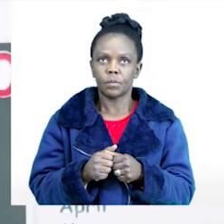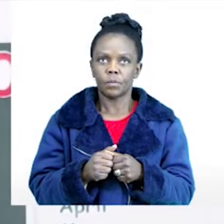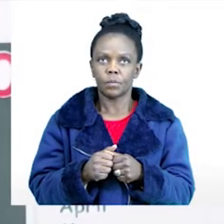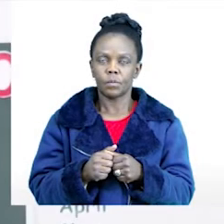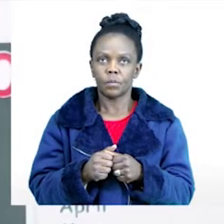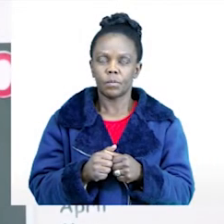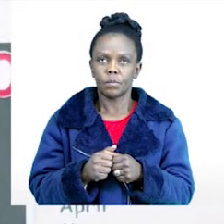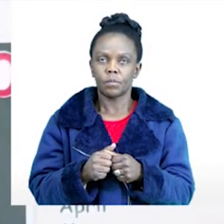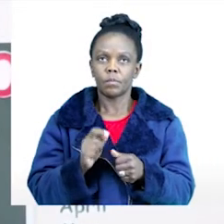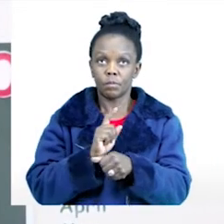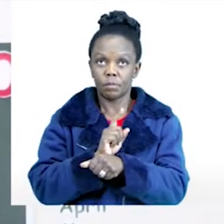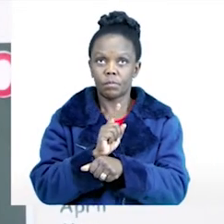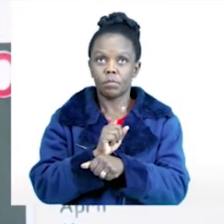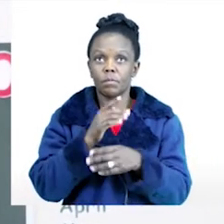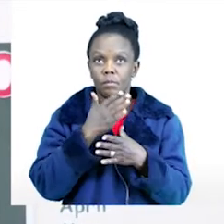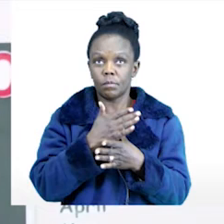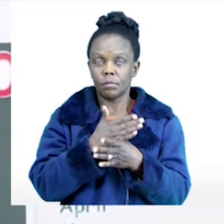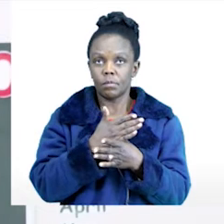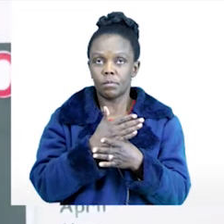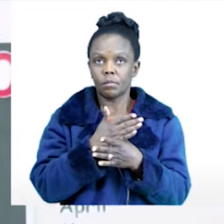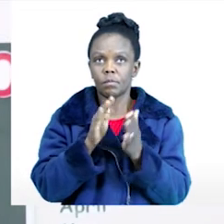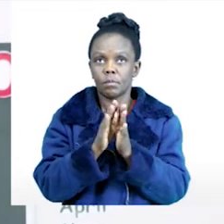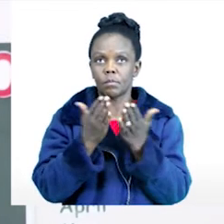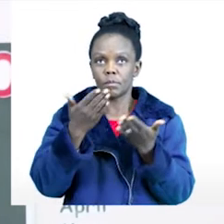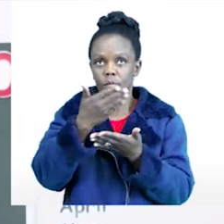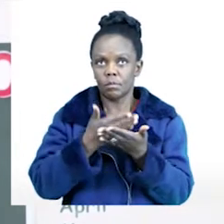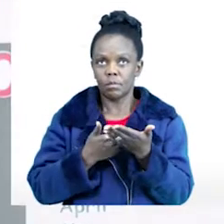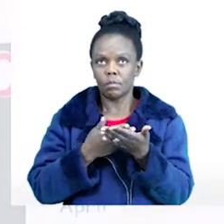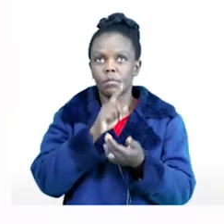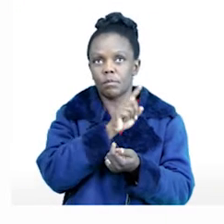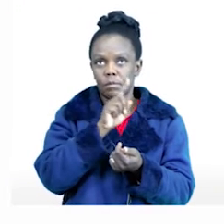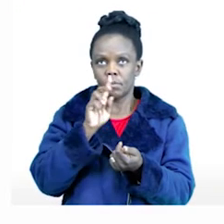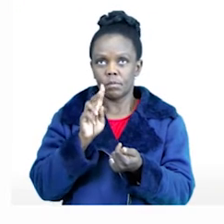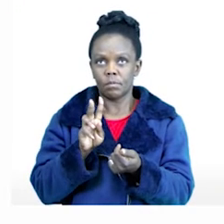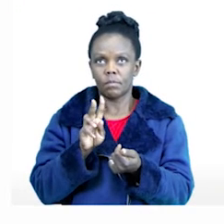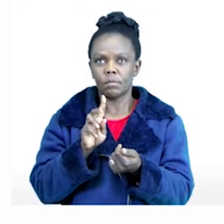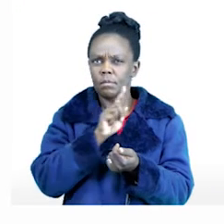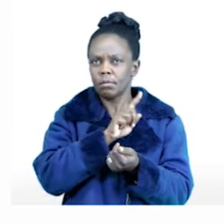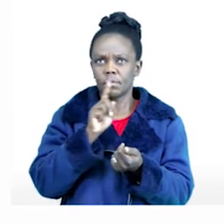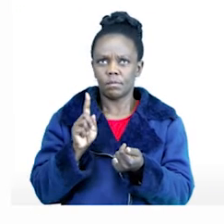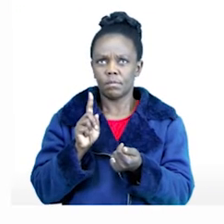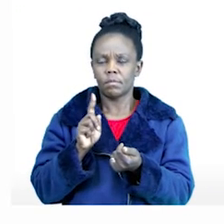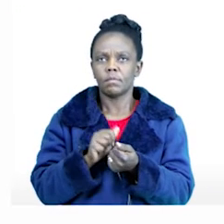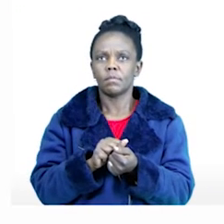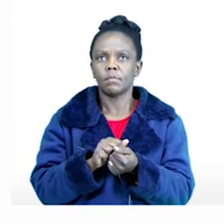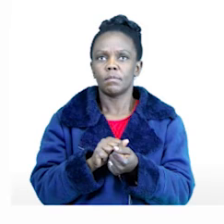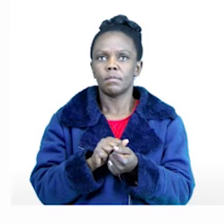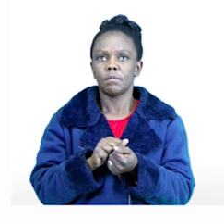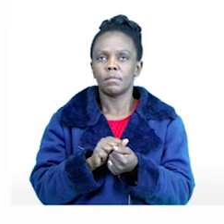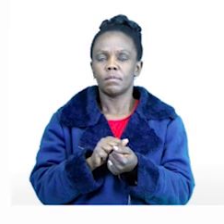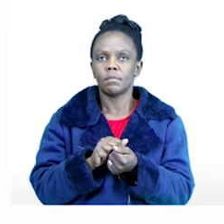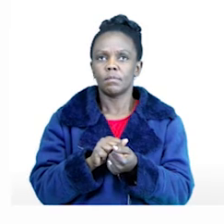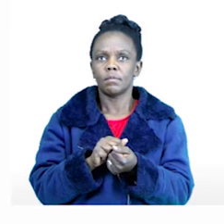For our first exercise today, please can you turn to page 11. On this page, we are